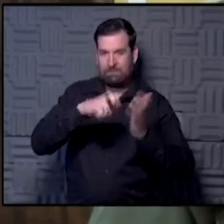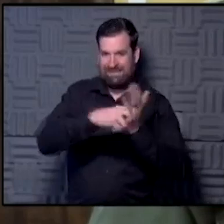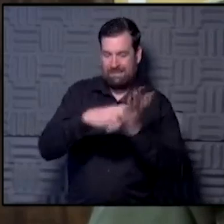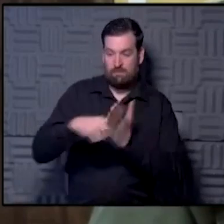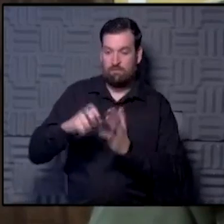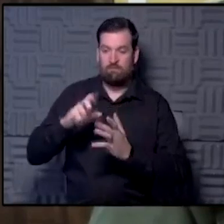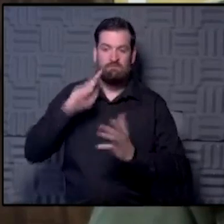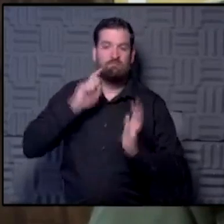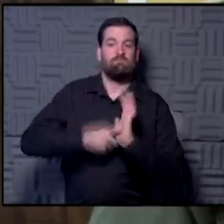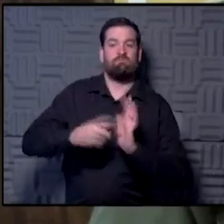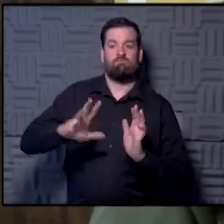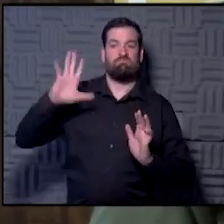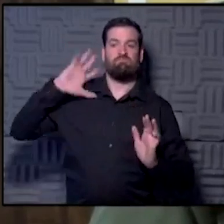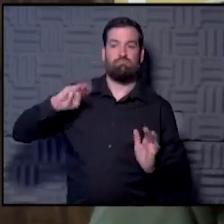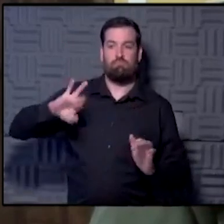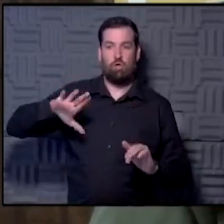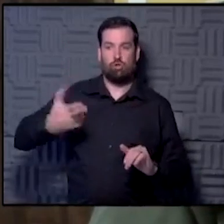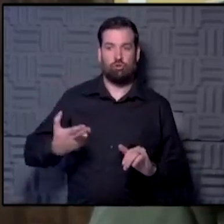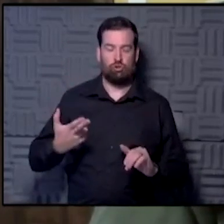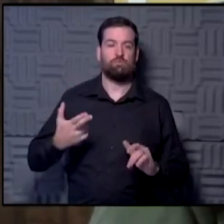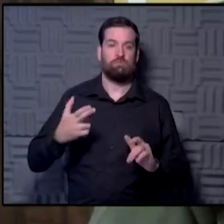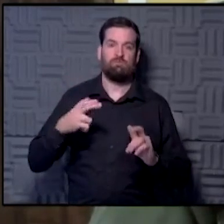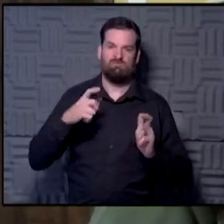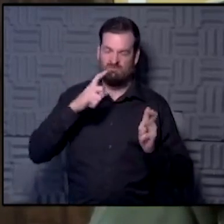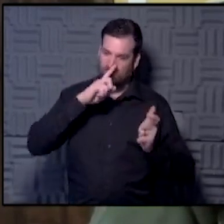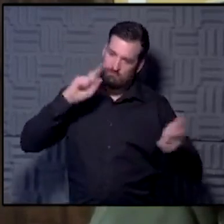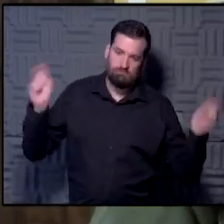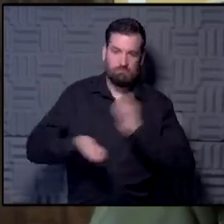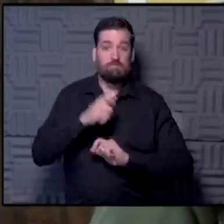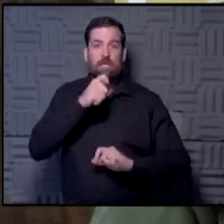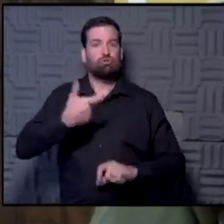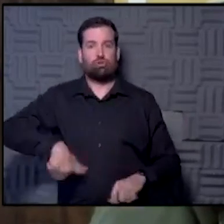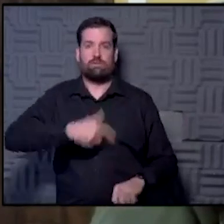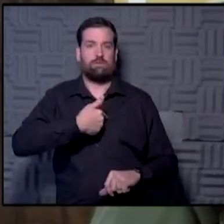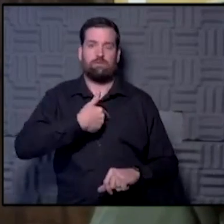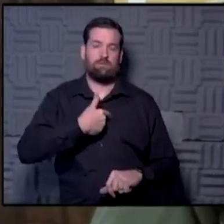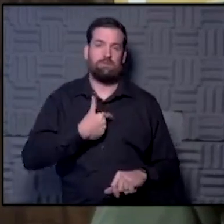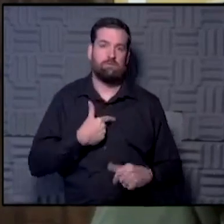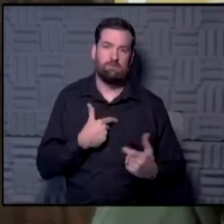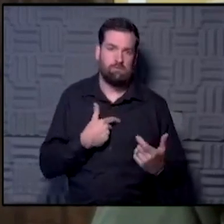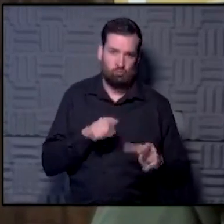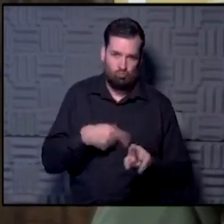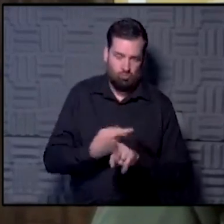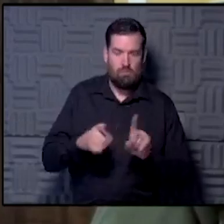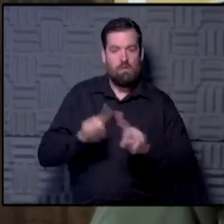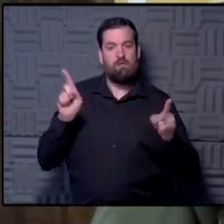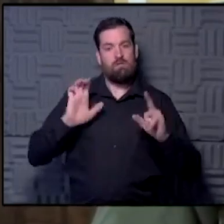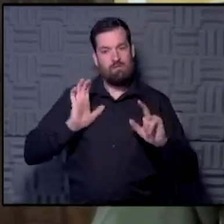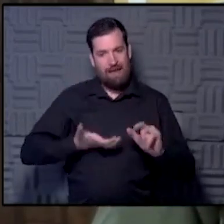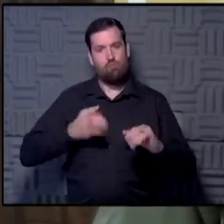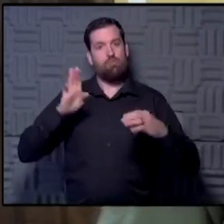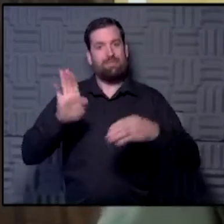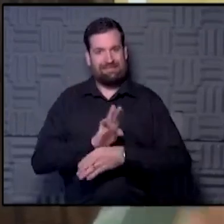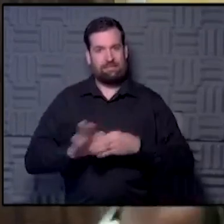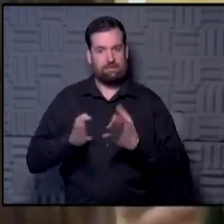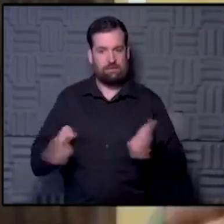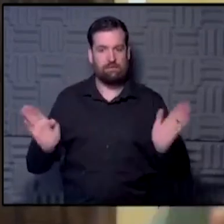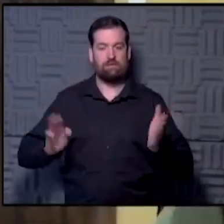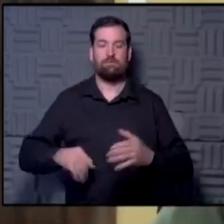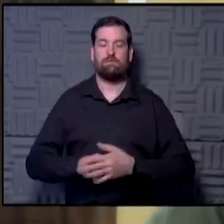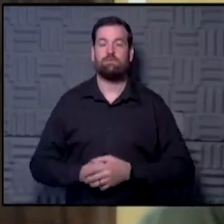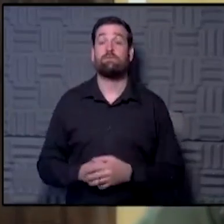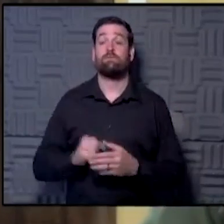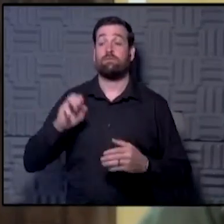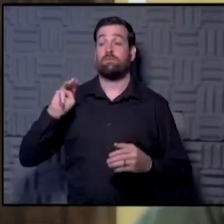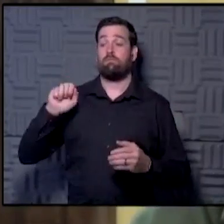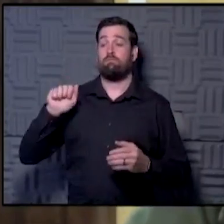in March that things were changing rapidly, not just for us as an attraction, but certainly for our entertainment industry. And in